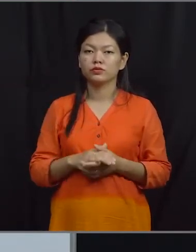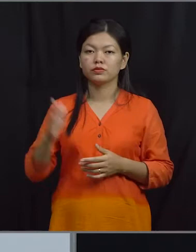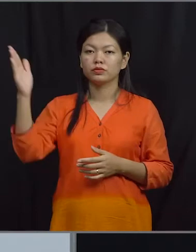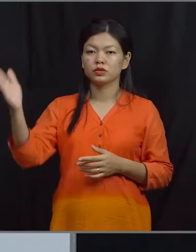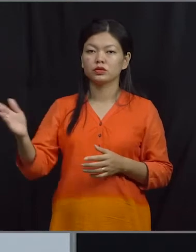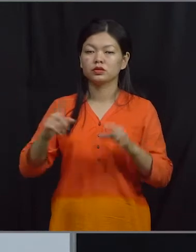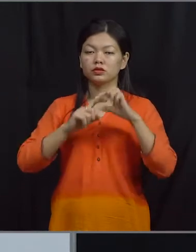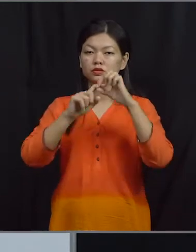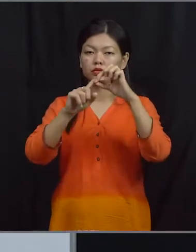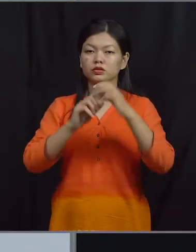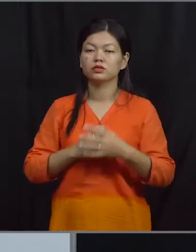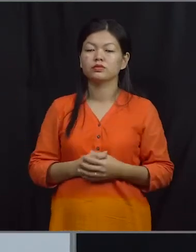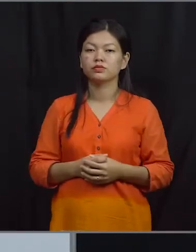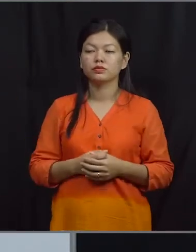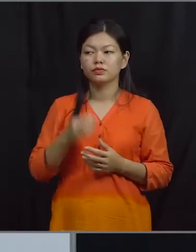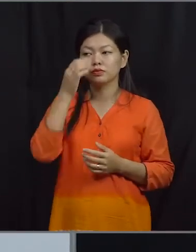right.